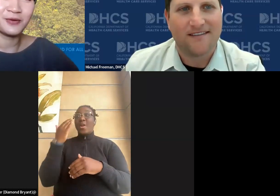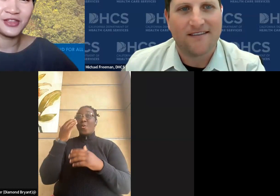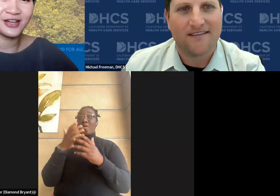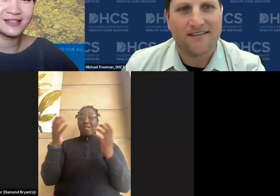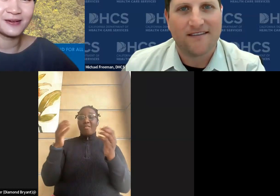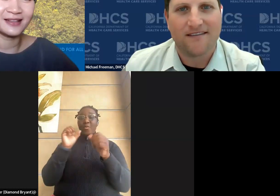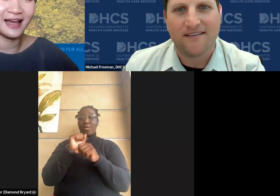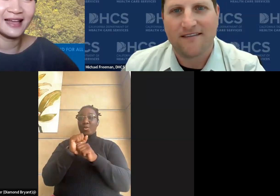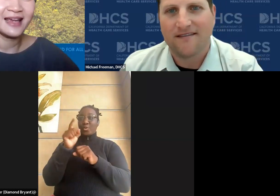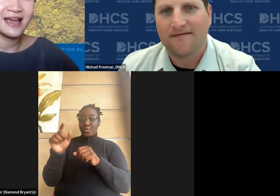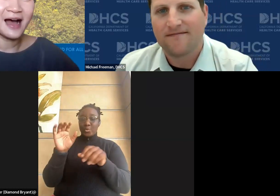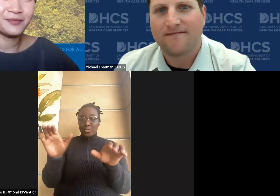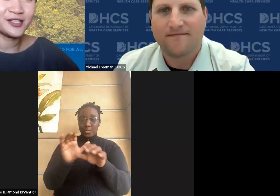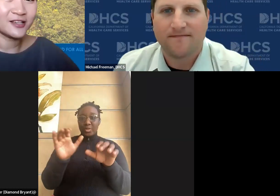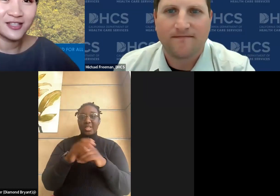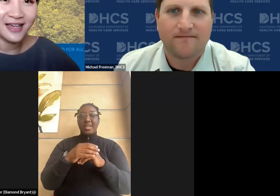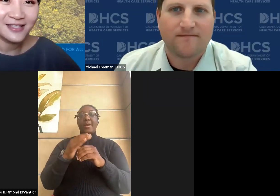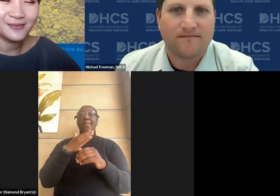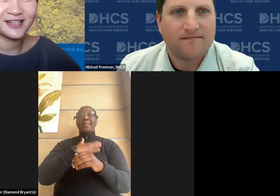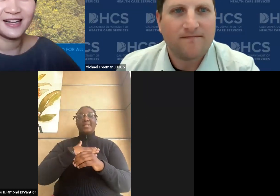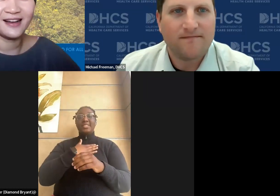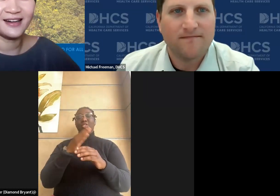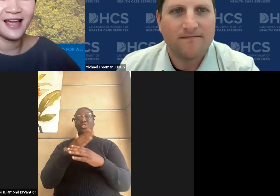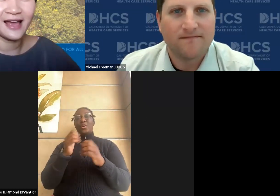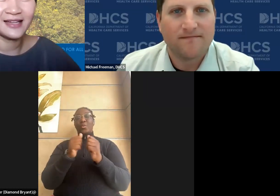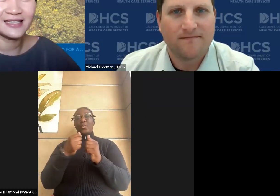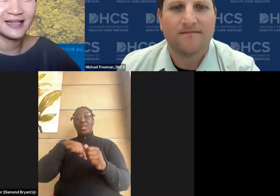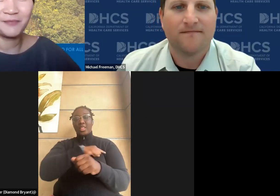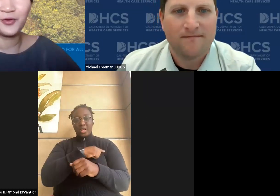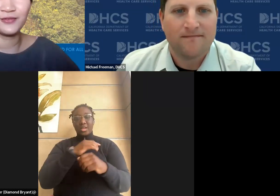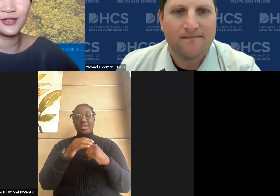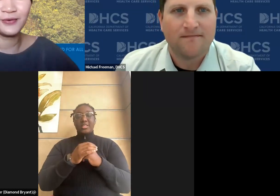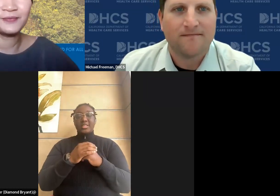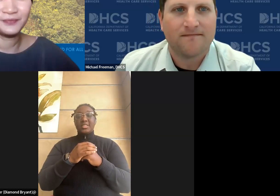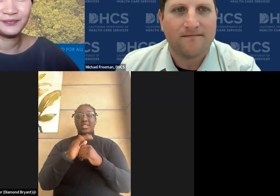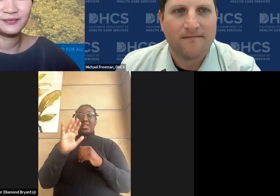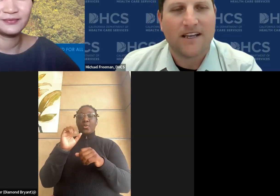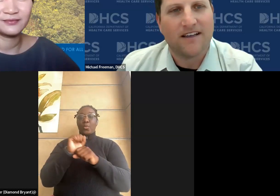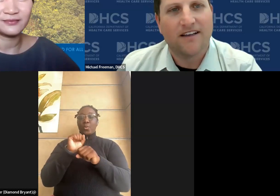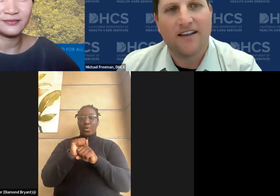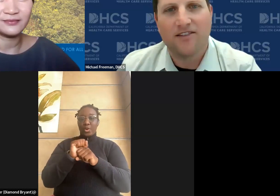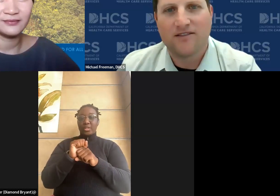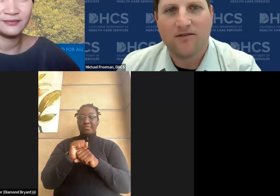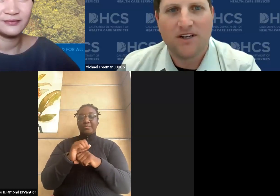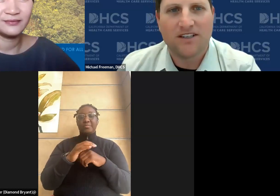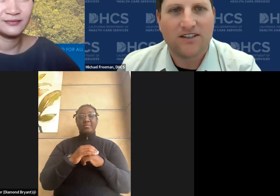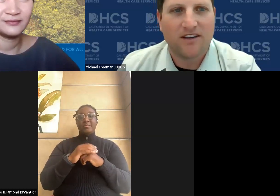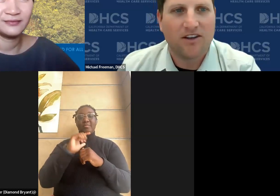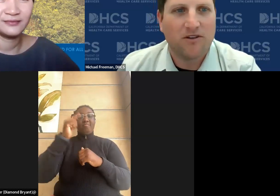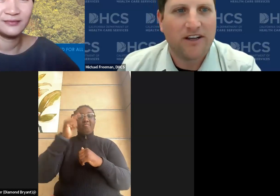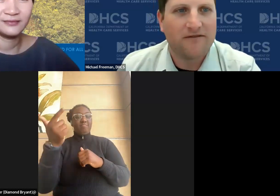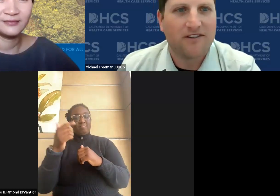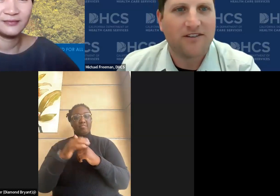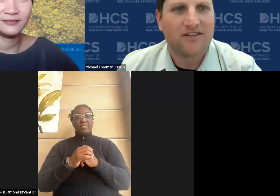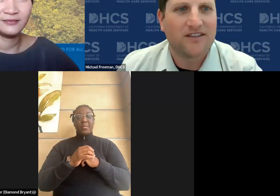Please share with us the work that DHCS is working on, and yeah, over to you. Yeah, thank you so much. And